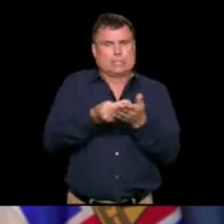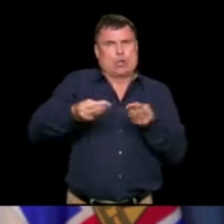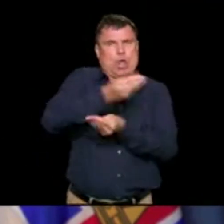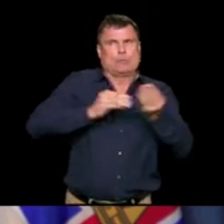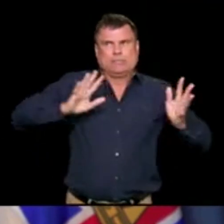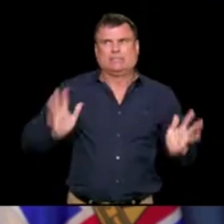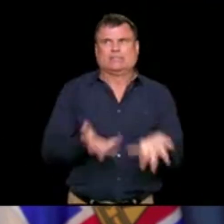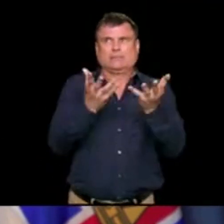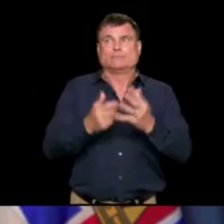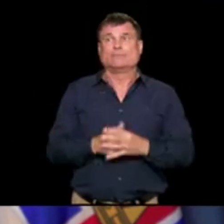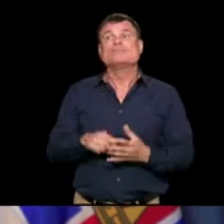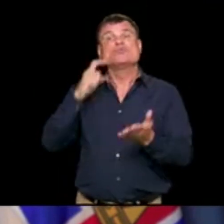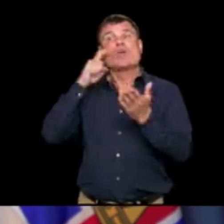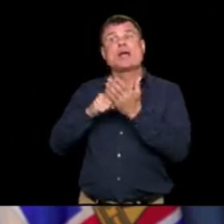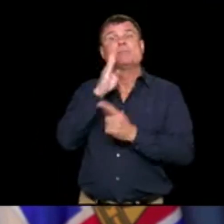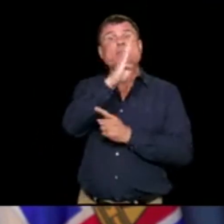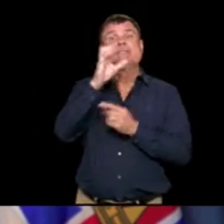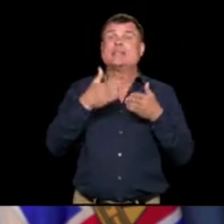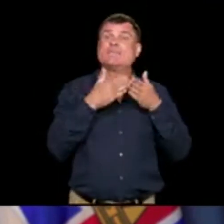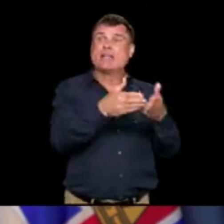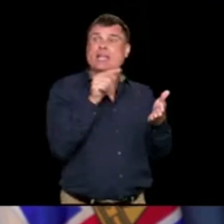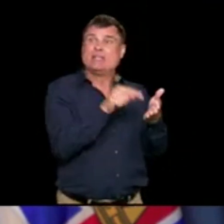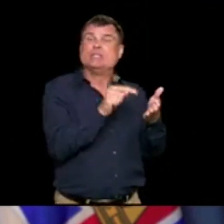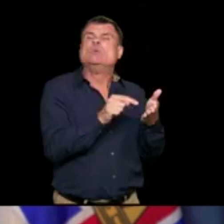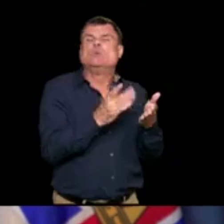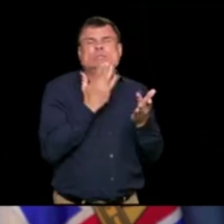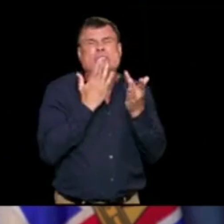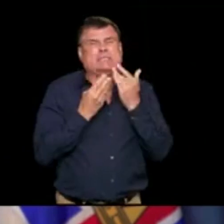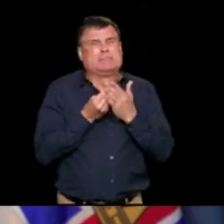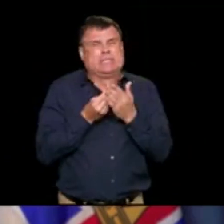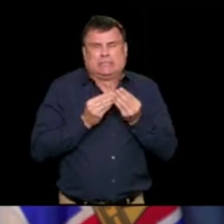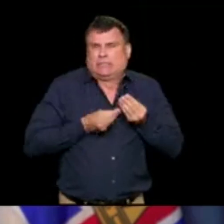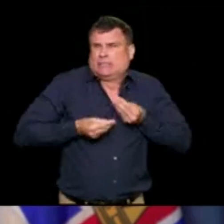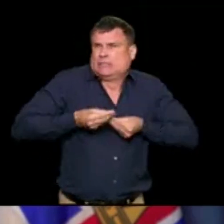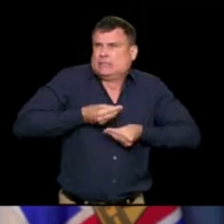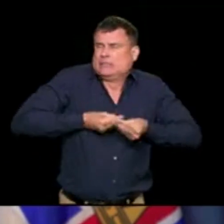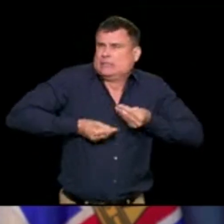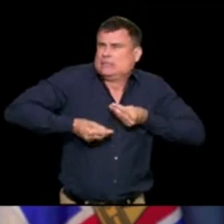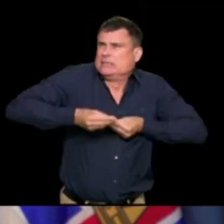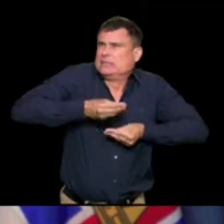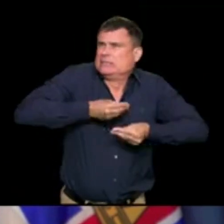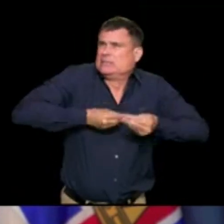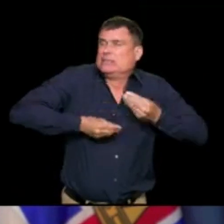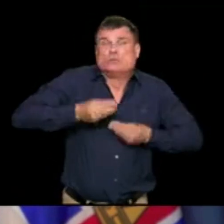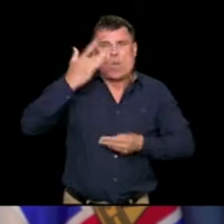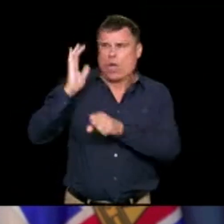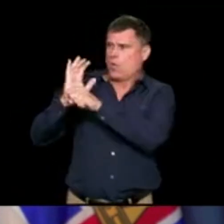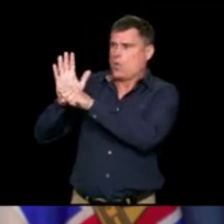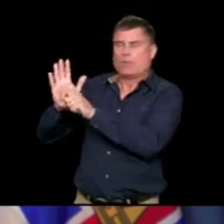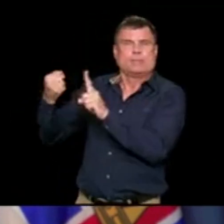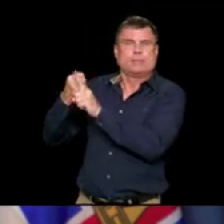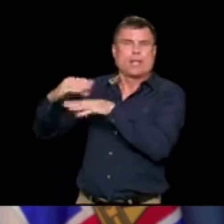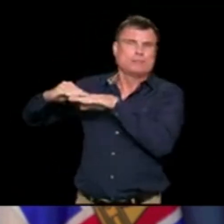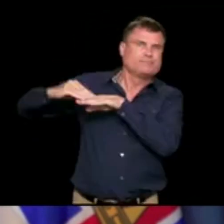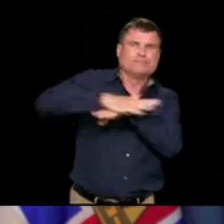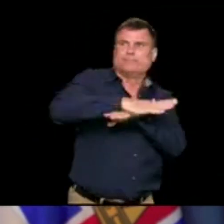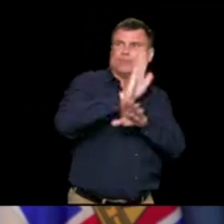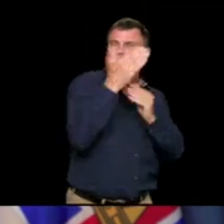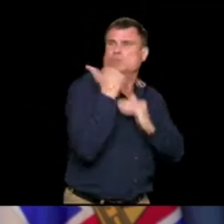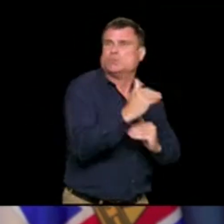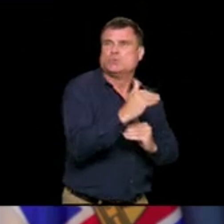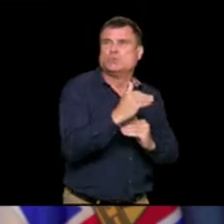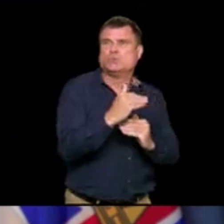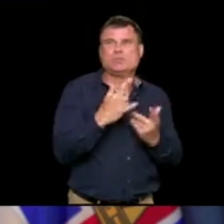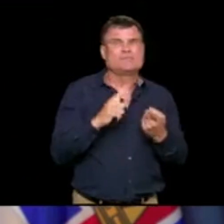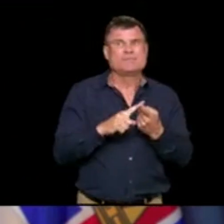economic recovery. We recognise BC Ferries has experienced significant financial challenges as a result